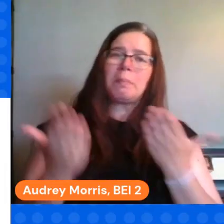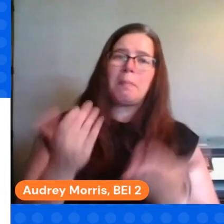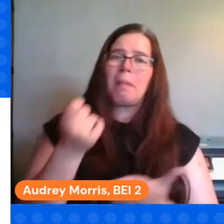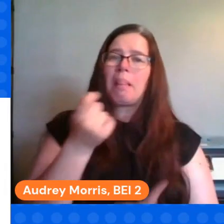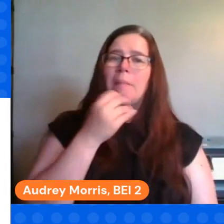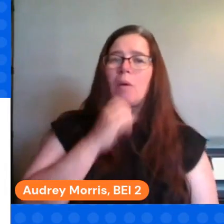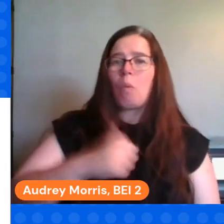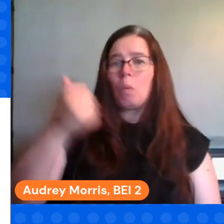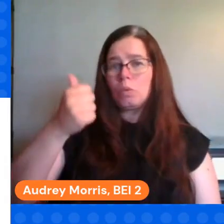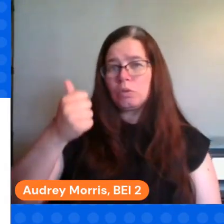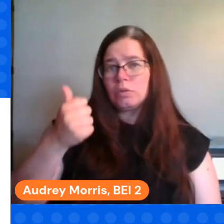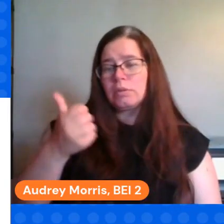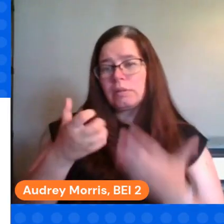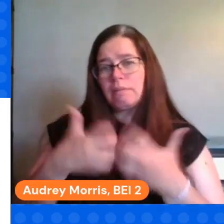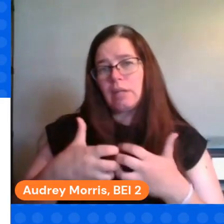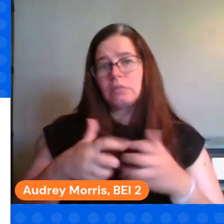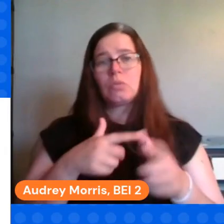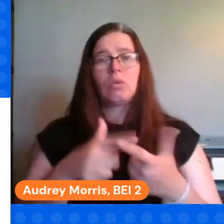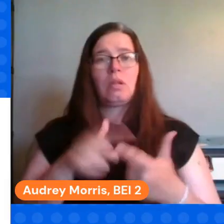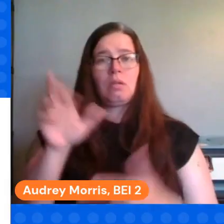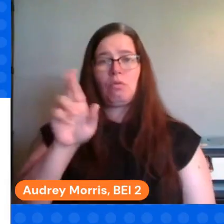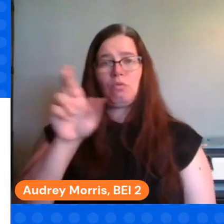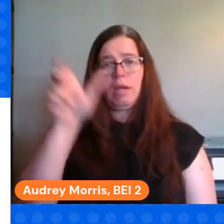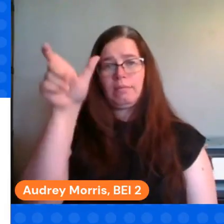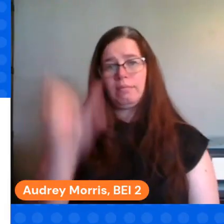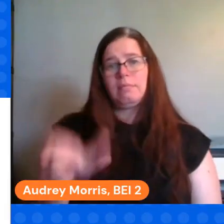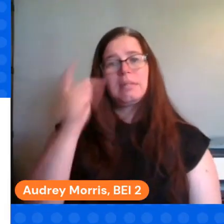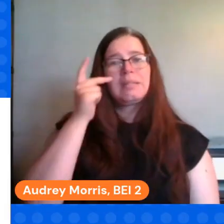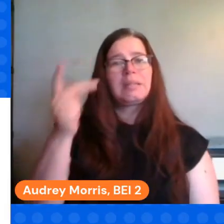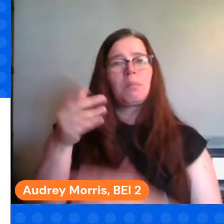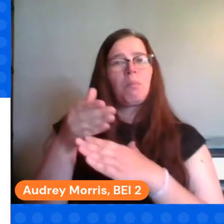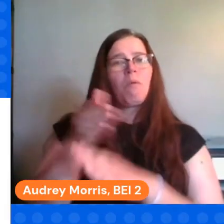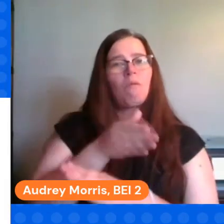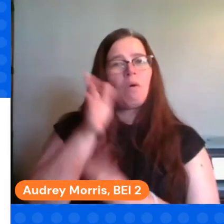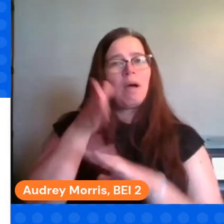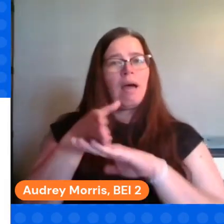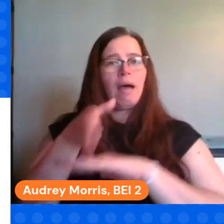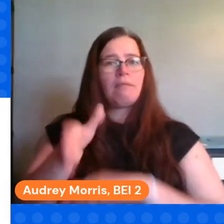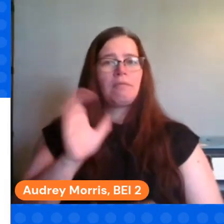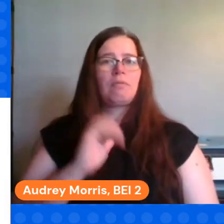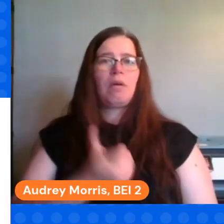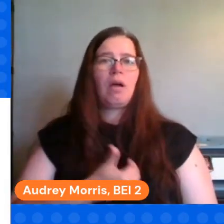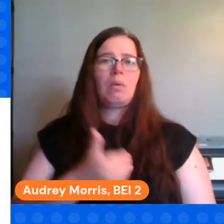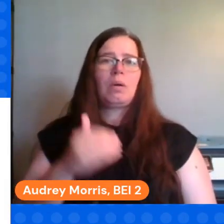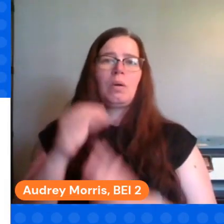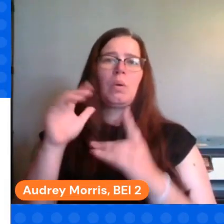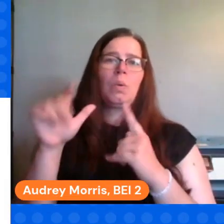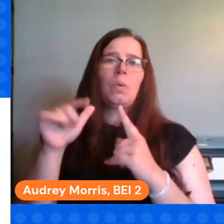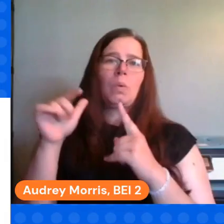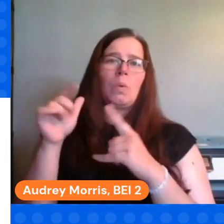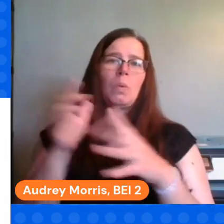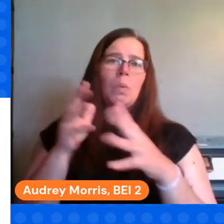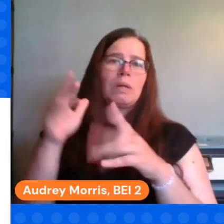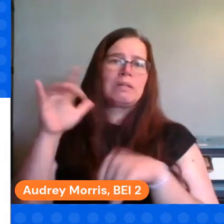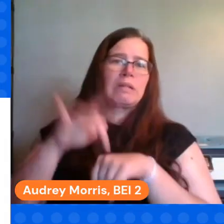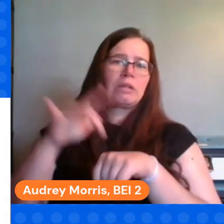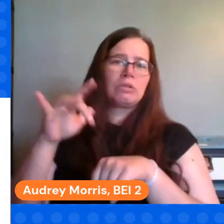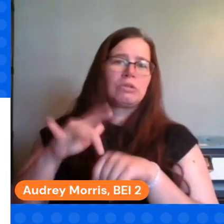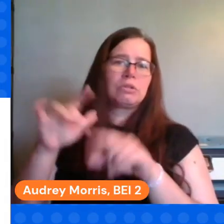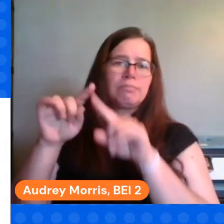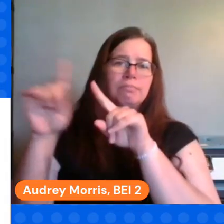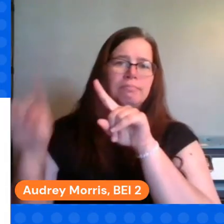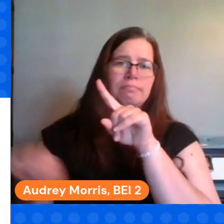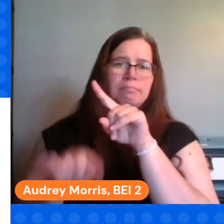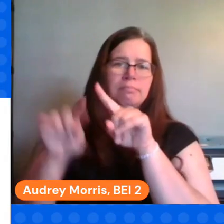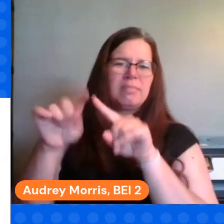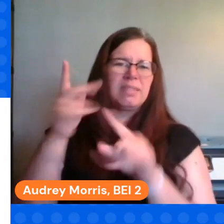So on the right-hand side, you'll see a before and after of our Win Touches block. And this is maybe an extreme case, so you may not have seen performance quite